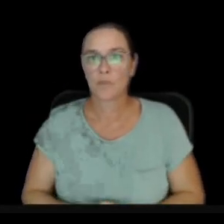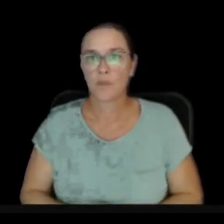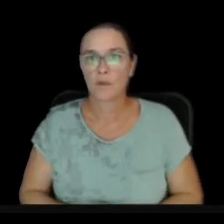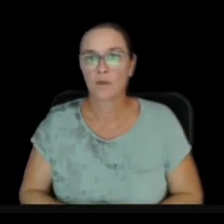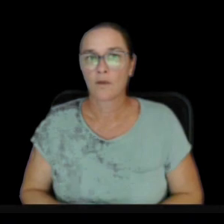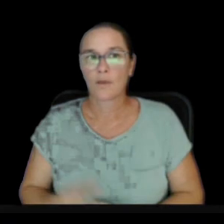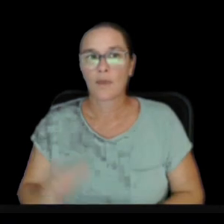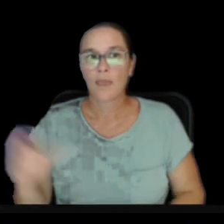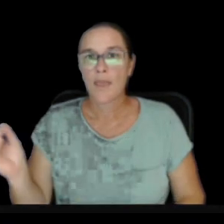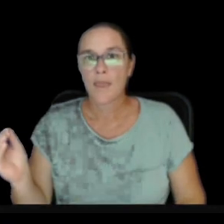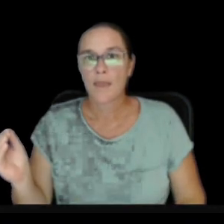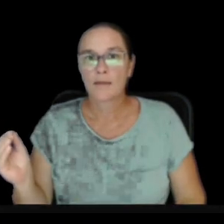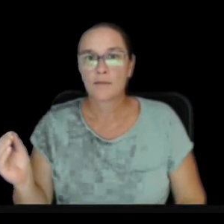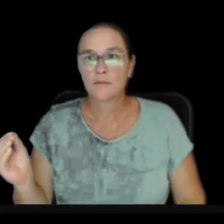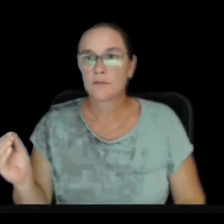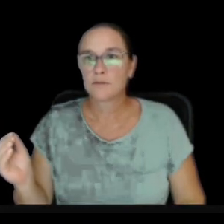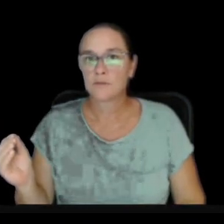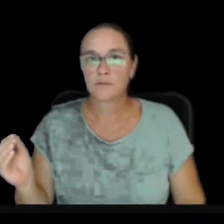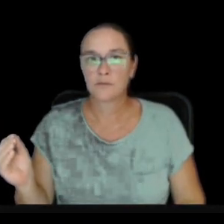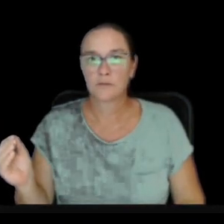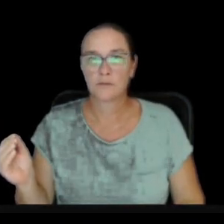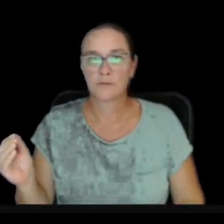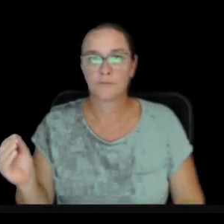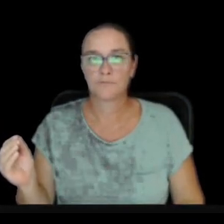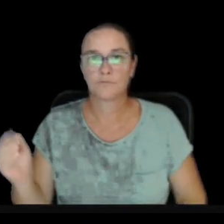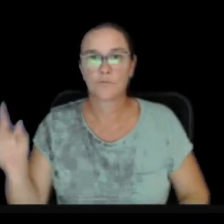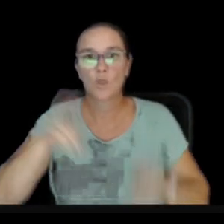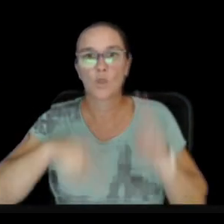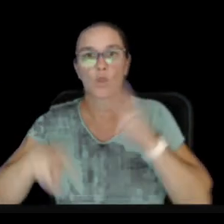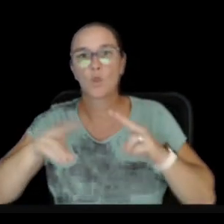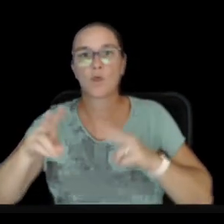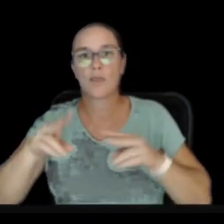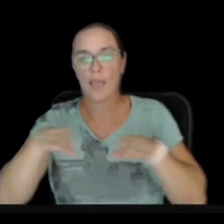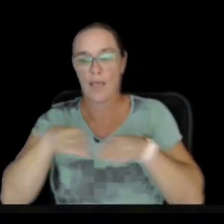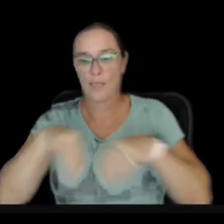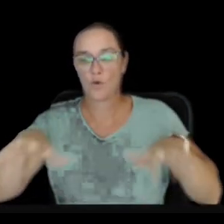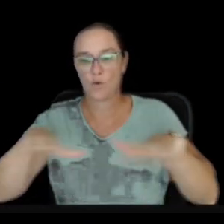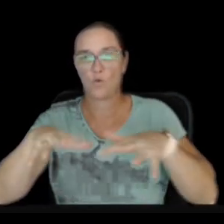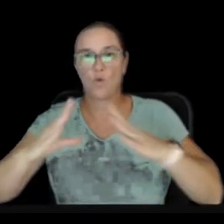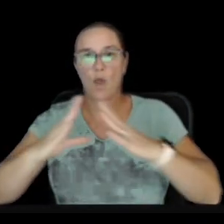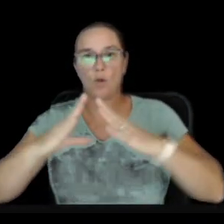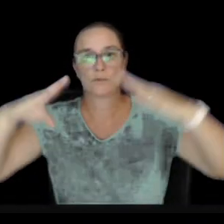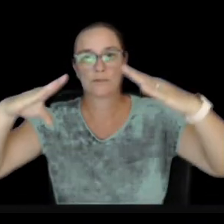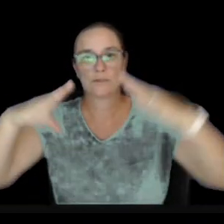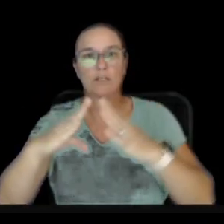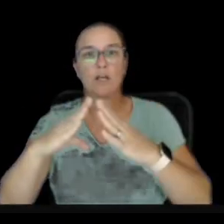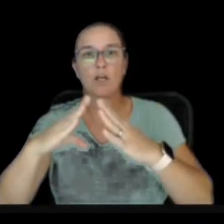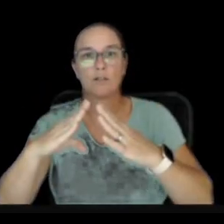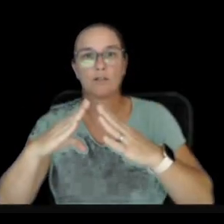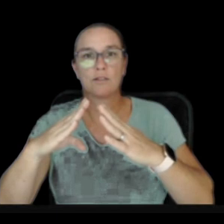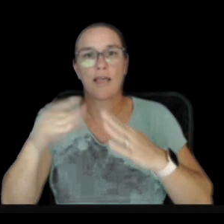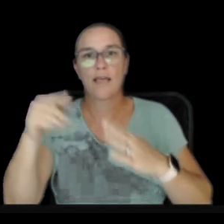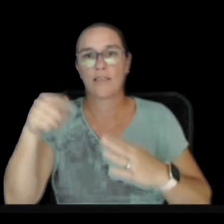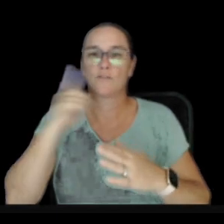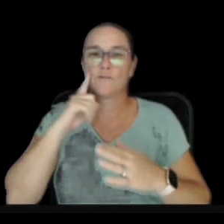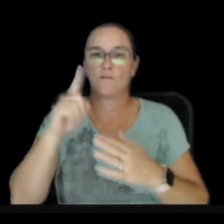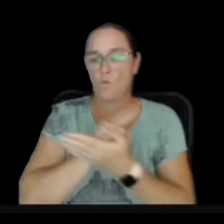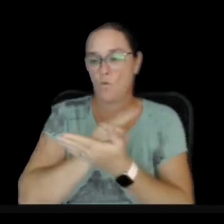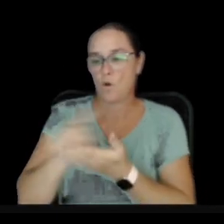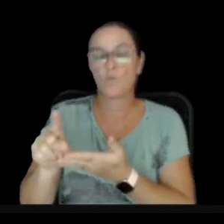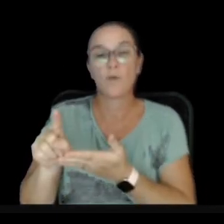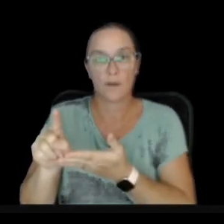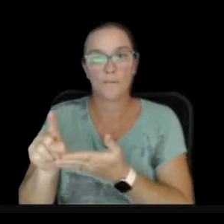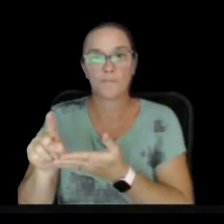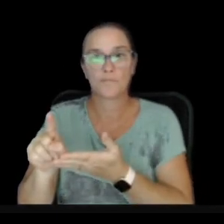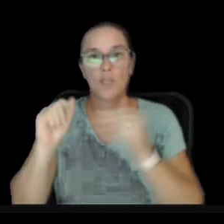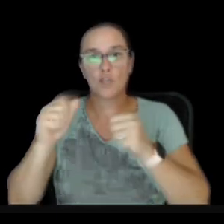and tracked by the ground tilt on the volcano. So this is the last week of ground tilt, and so you see the